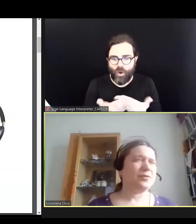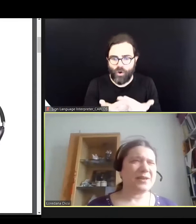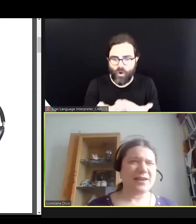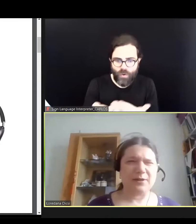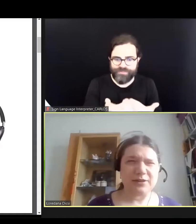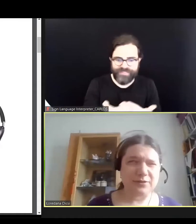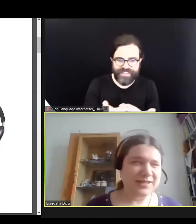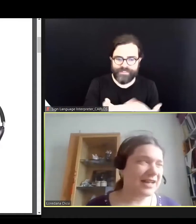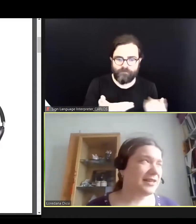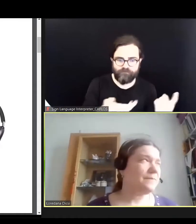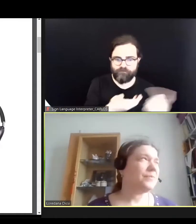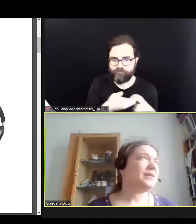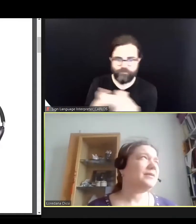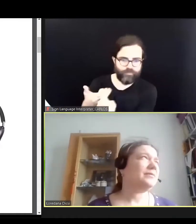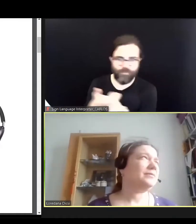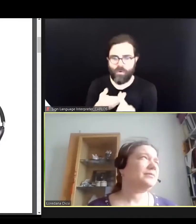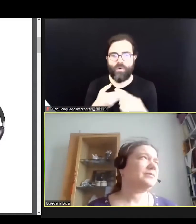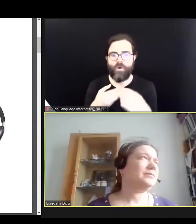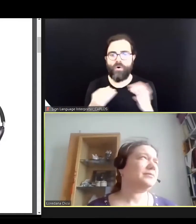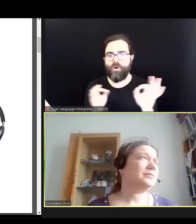to be able to study.